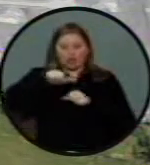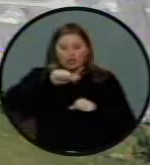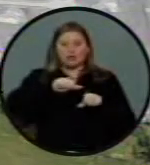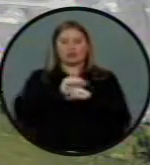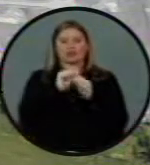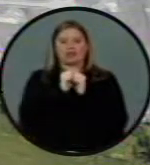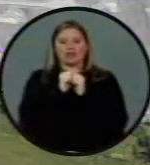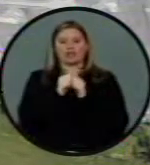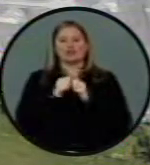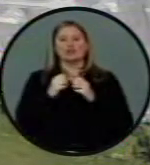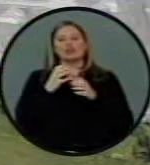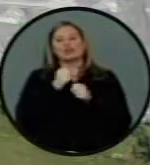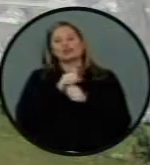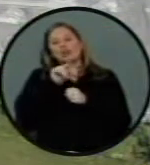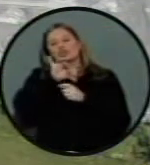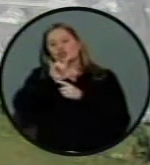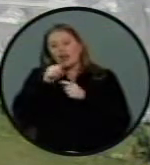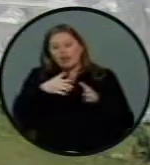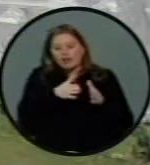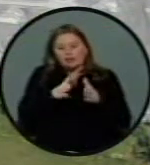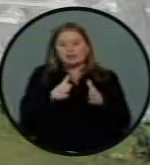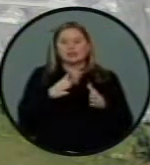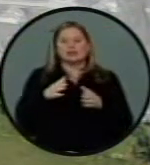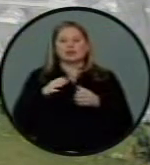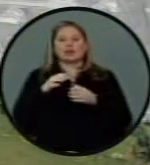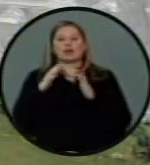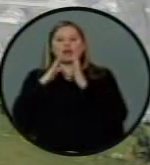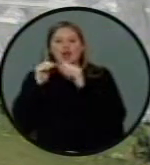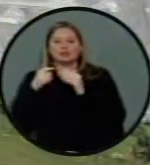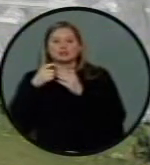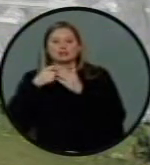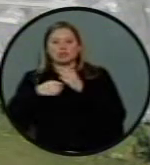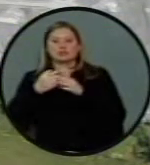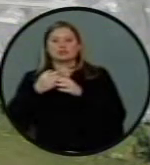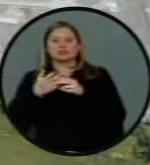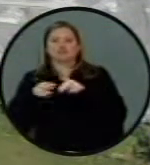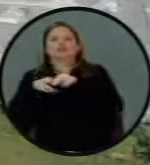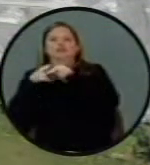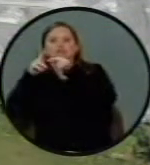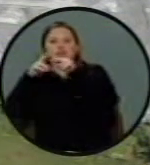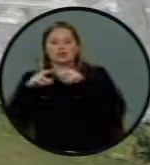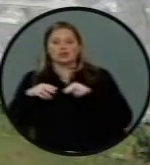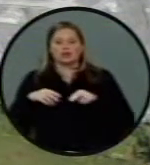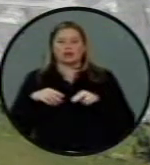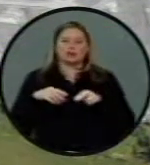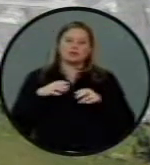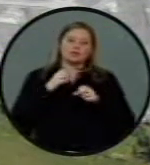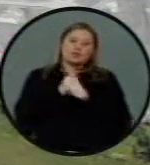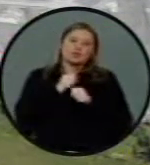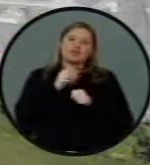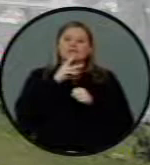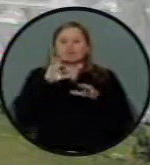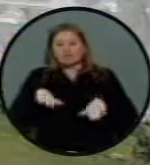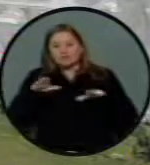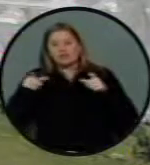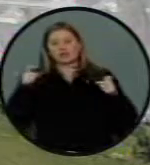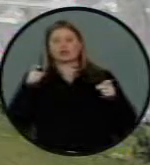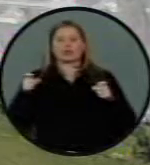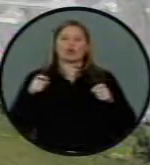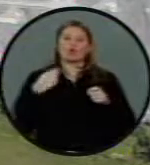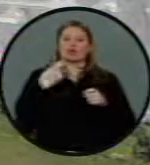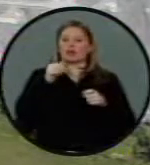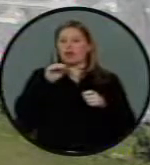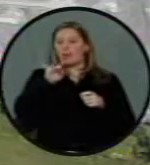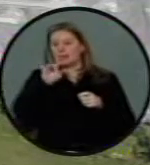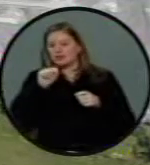you get the trails, where you get increased real estate values from being adjacent to a nice natural area, where you get the flood control and the water quality and the